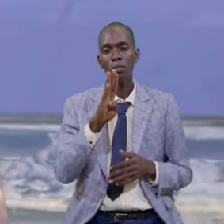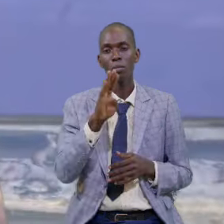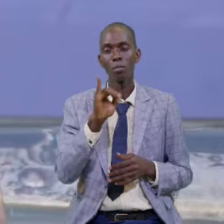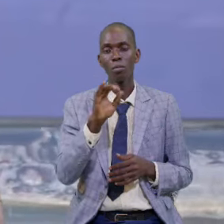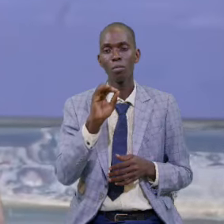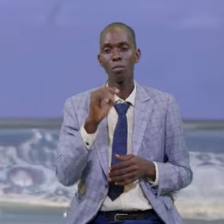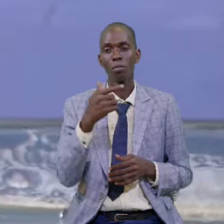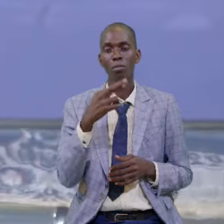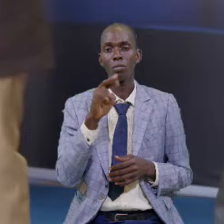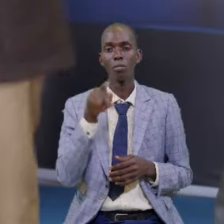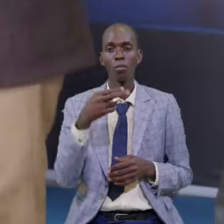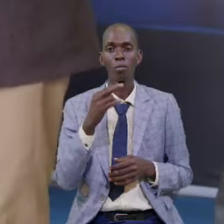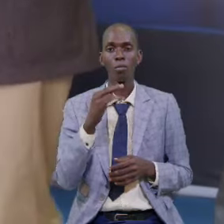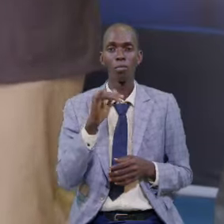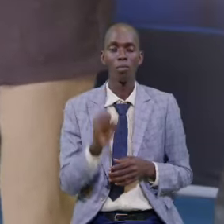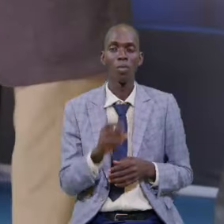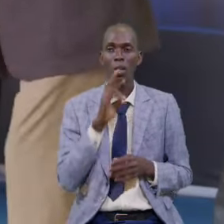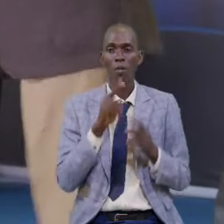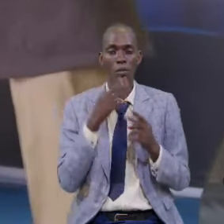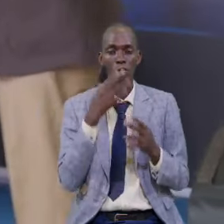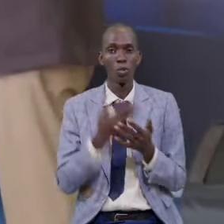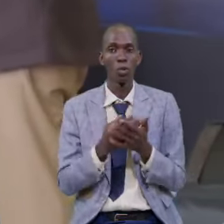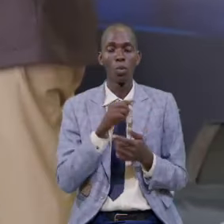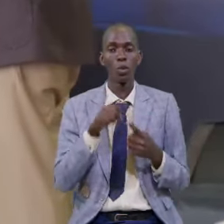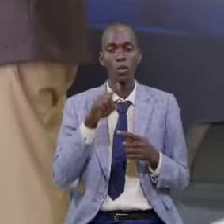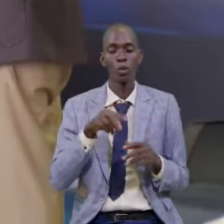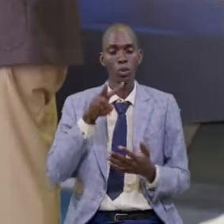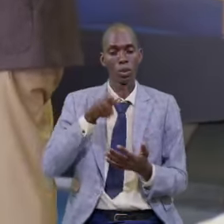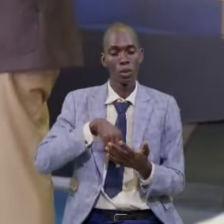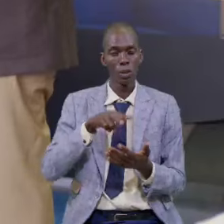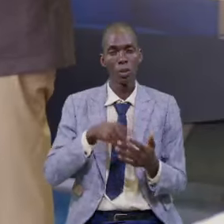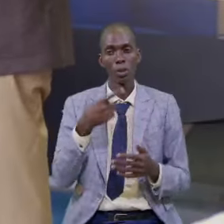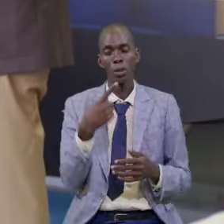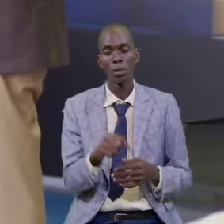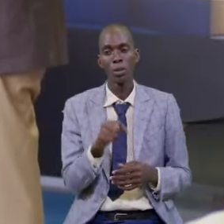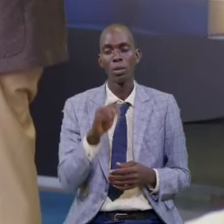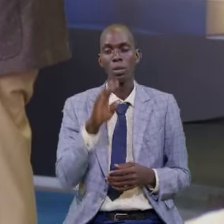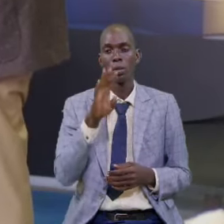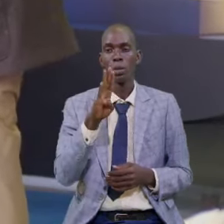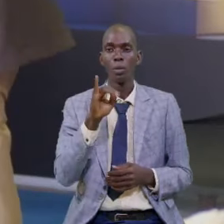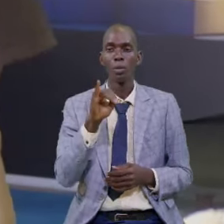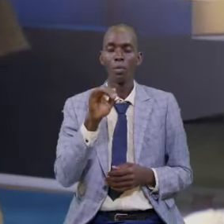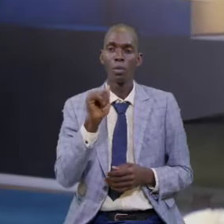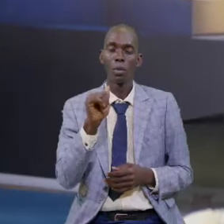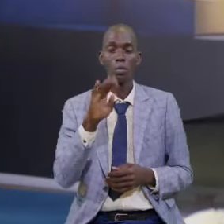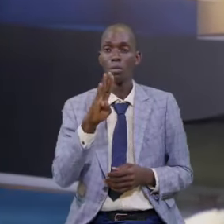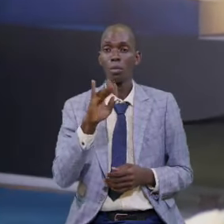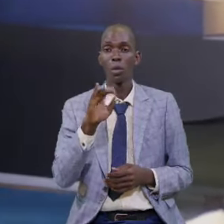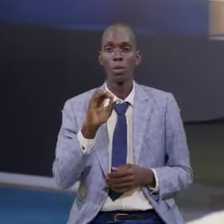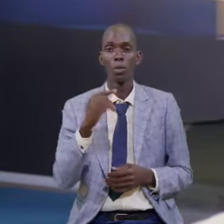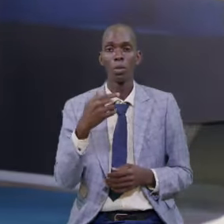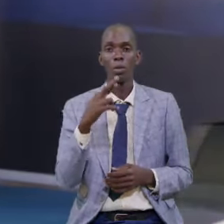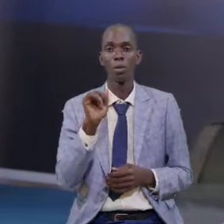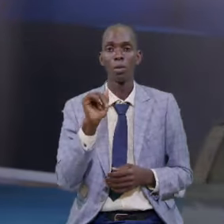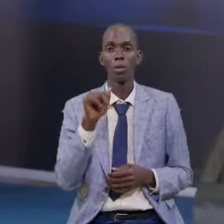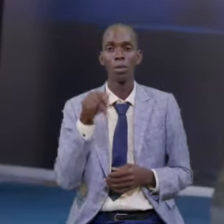essential. When you read the biography of a man, a woman, who has made a